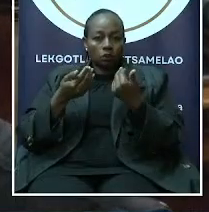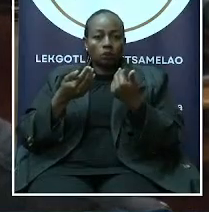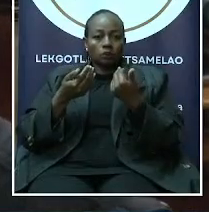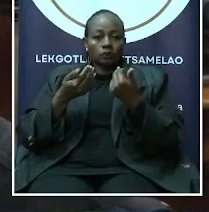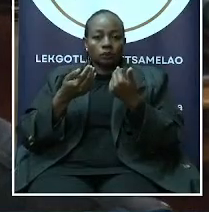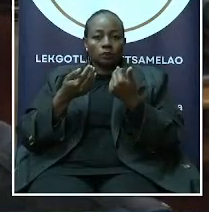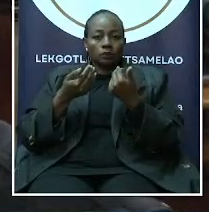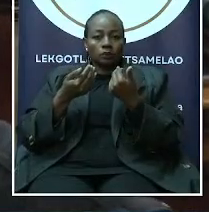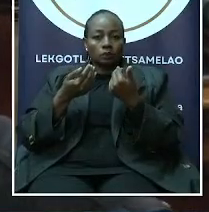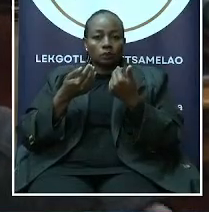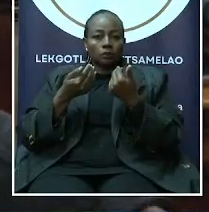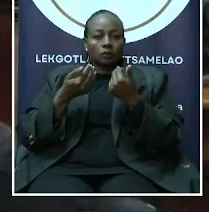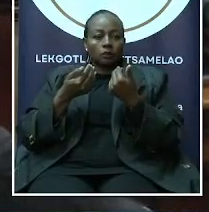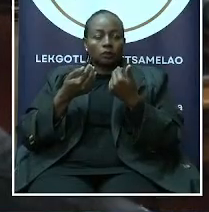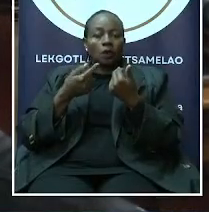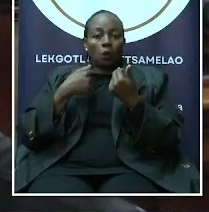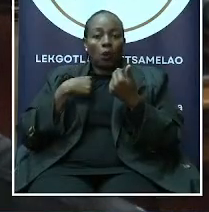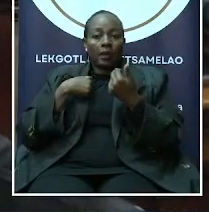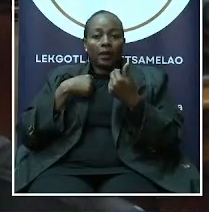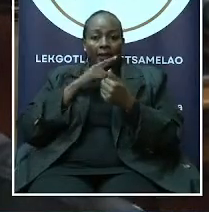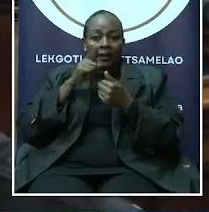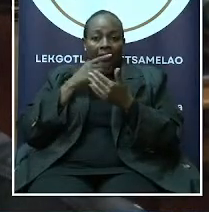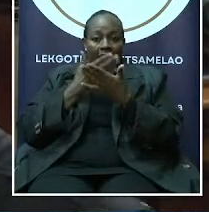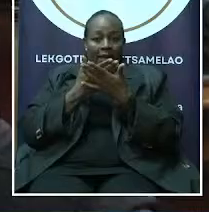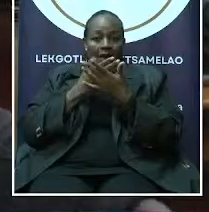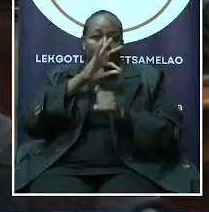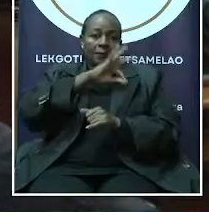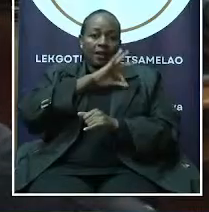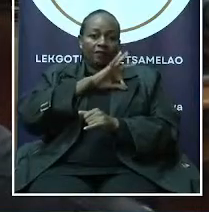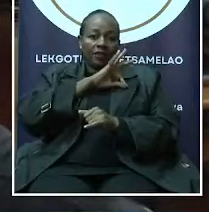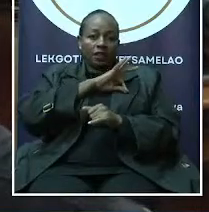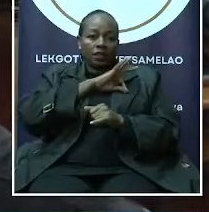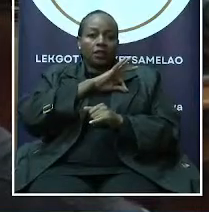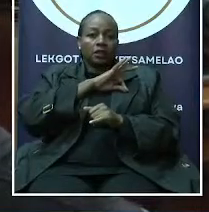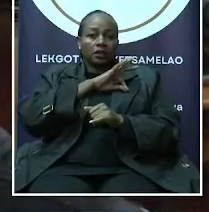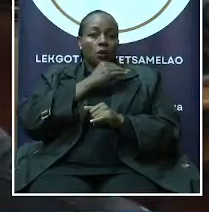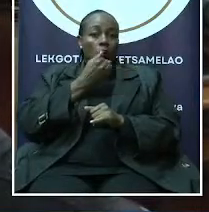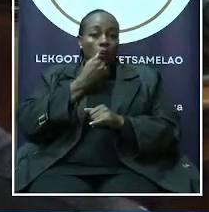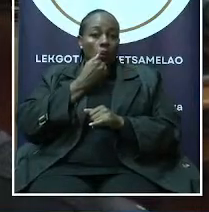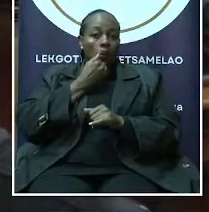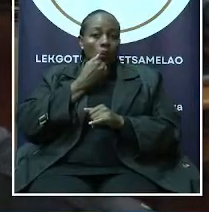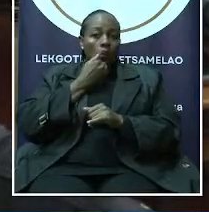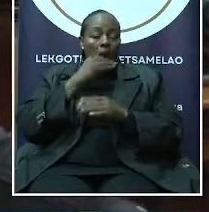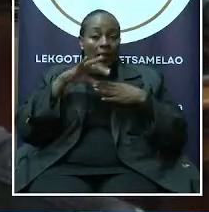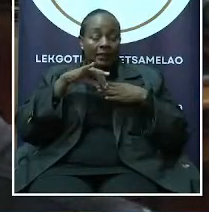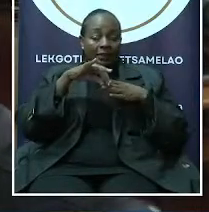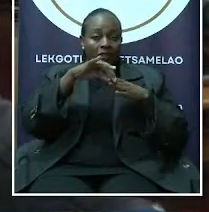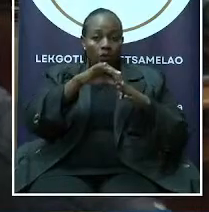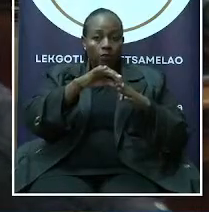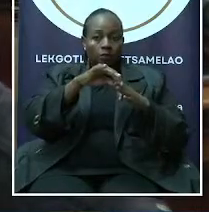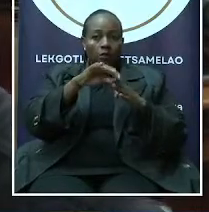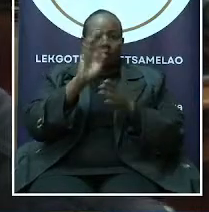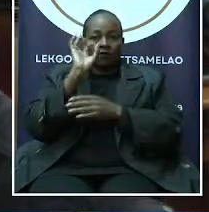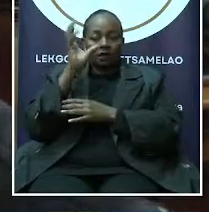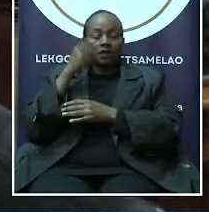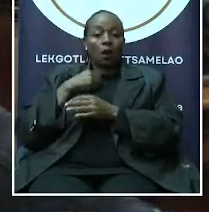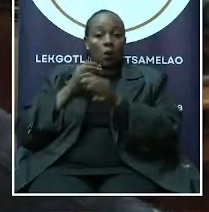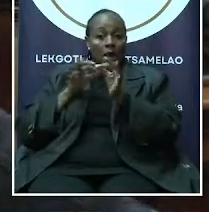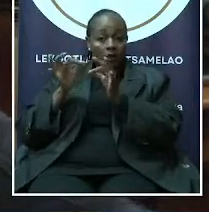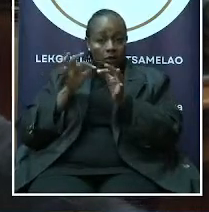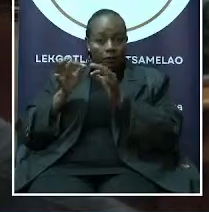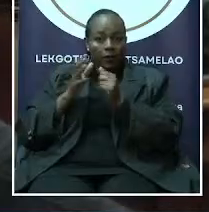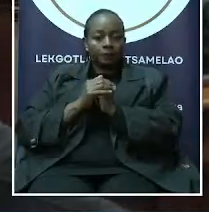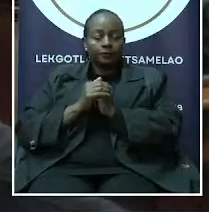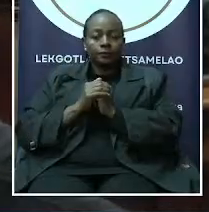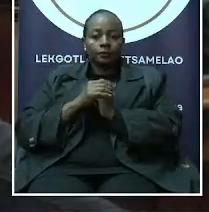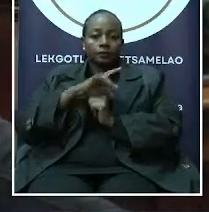is convenient for the leadership of the Free State. And I'm going to explain why I say what I say.